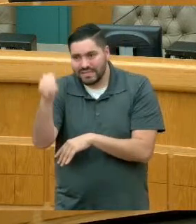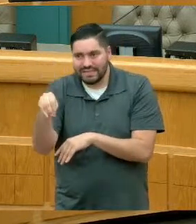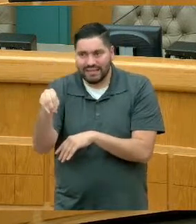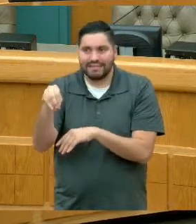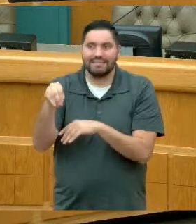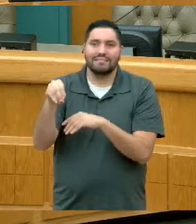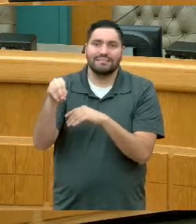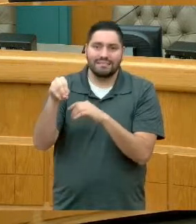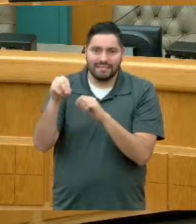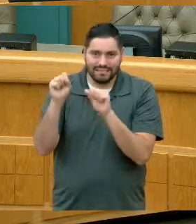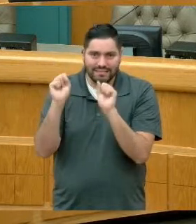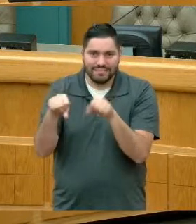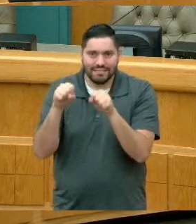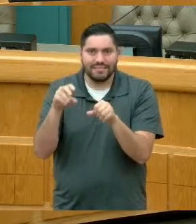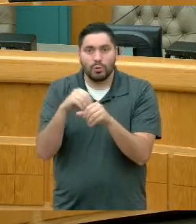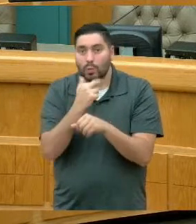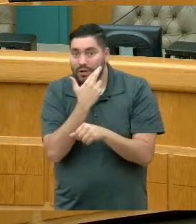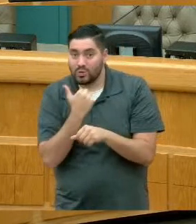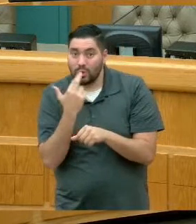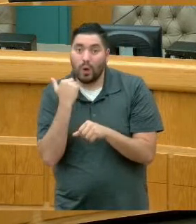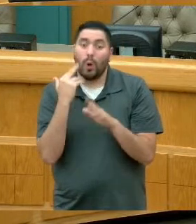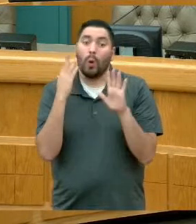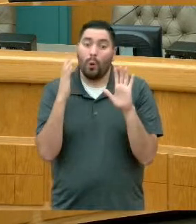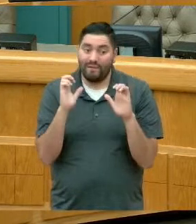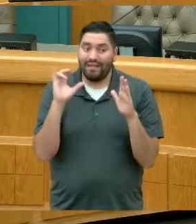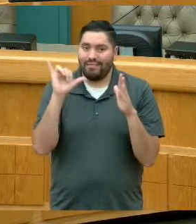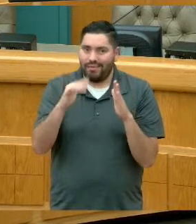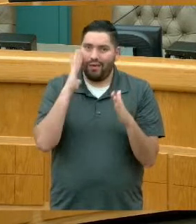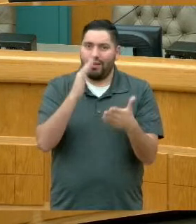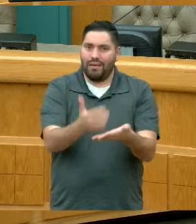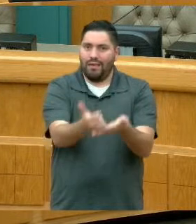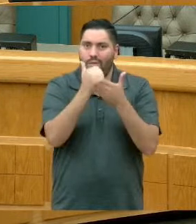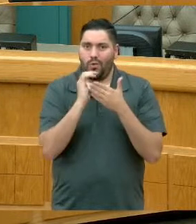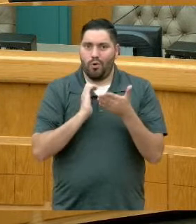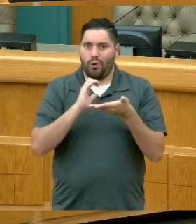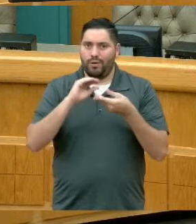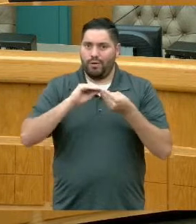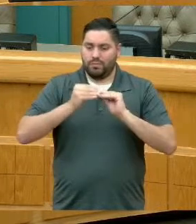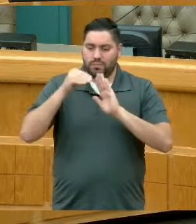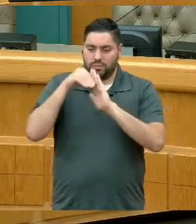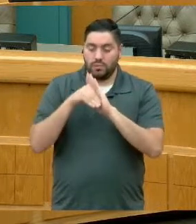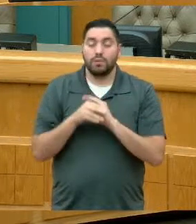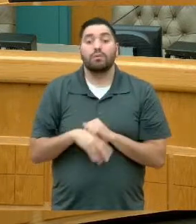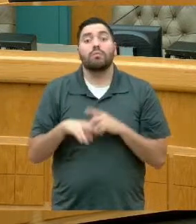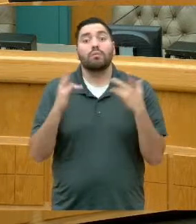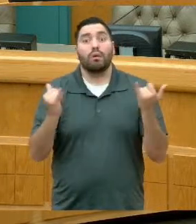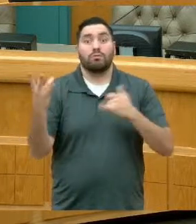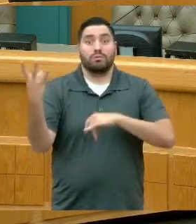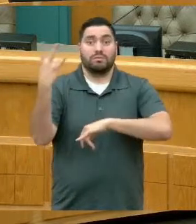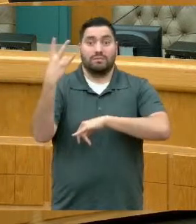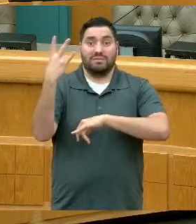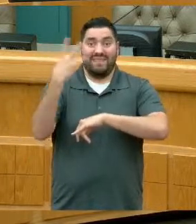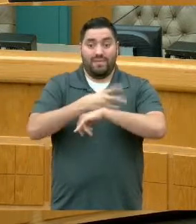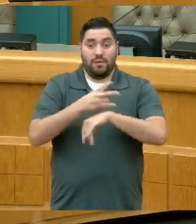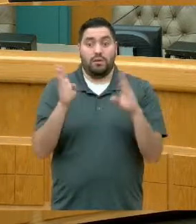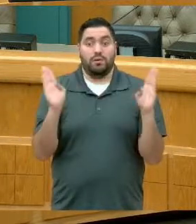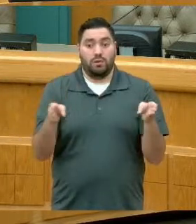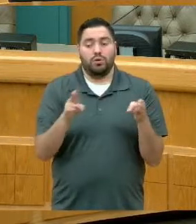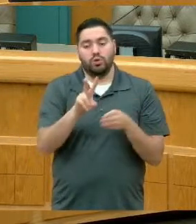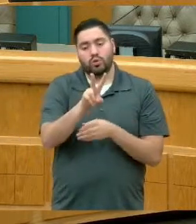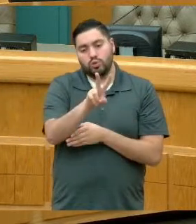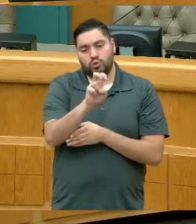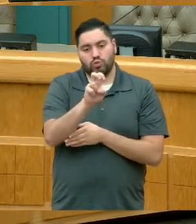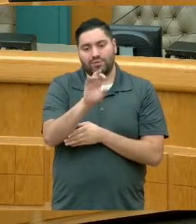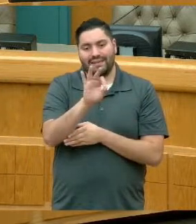as the governor closing bars and restricting the number to 50% in restaurants